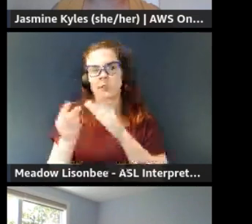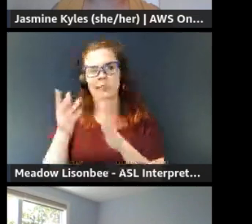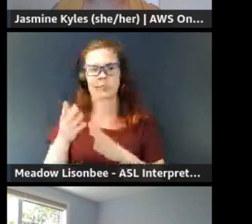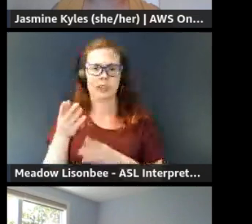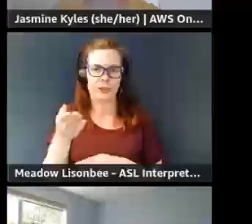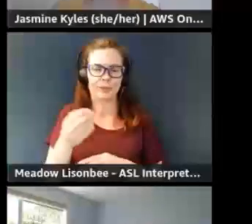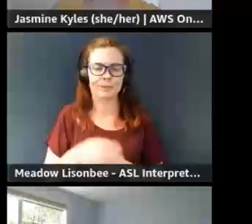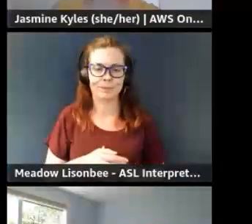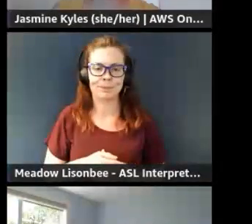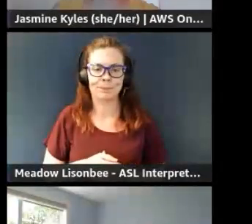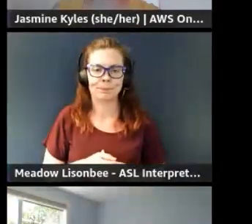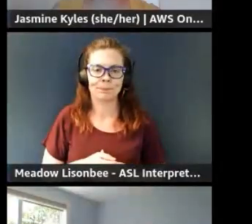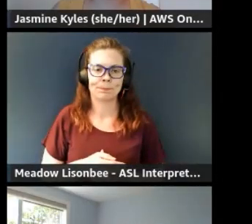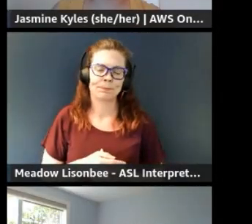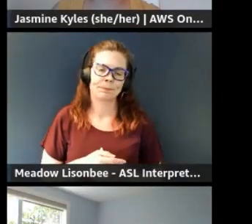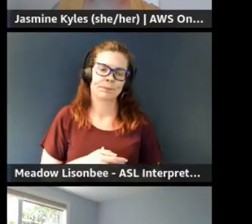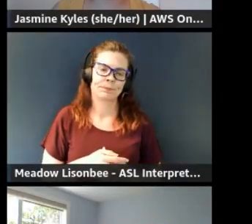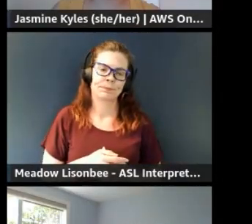endpoint.